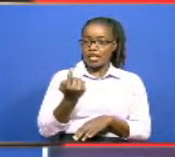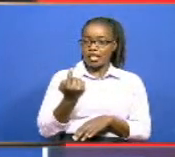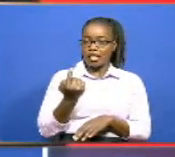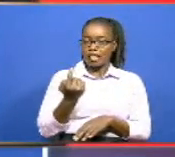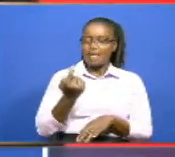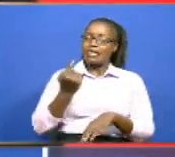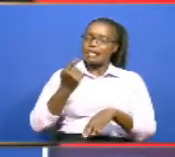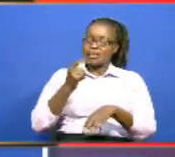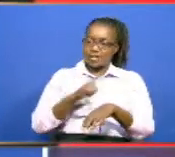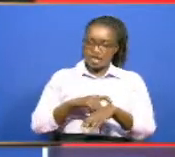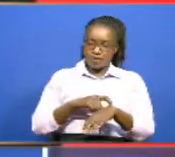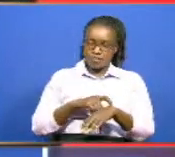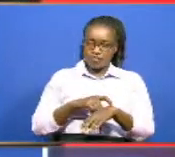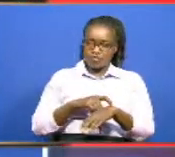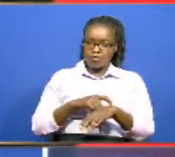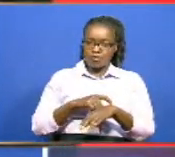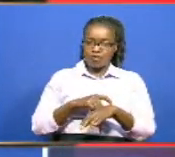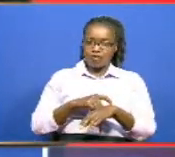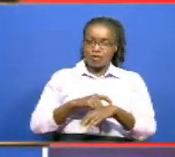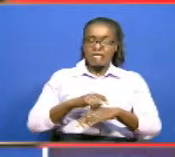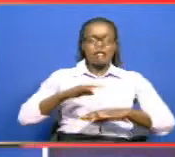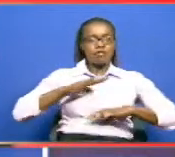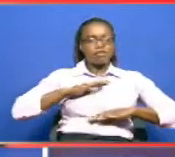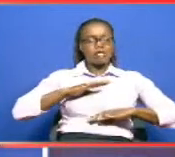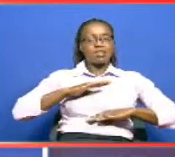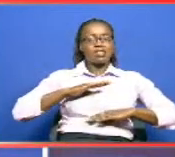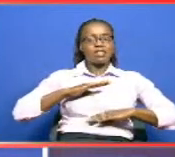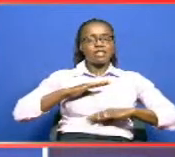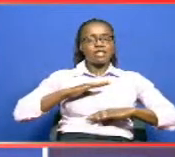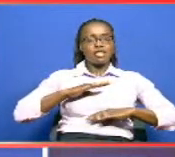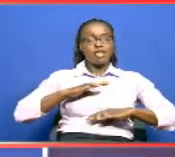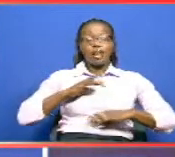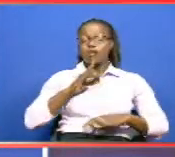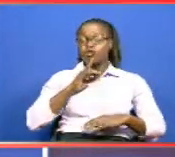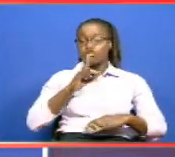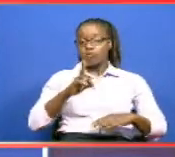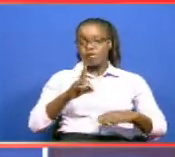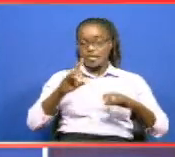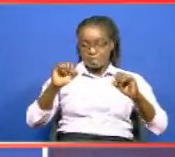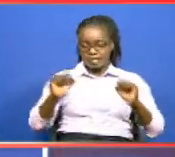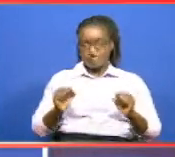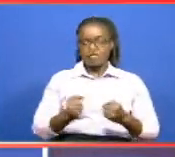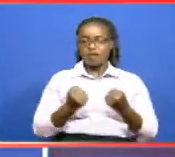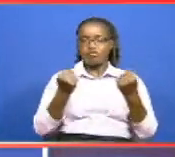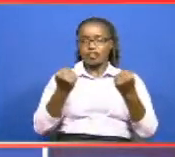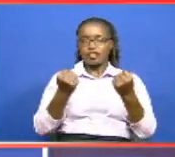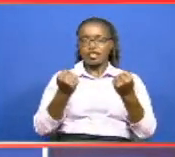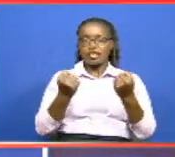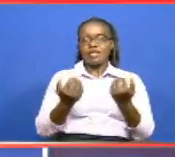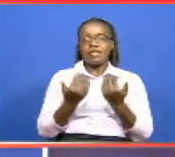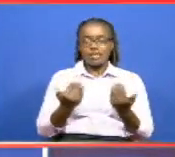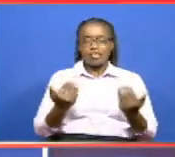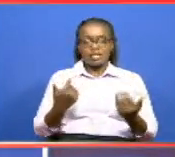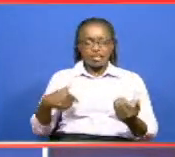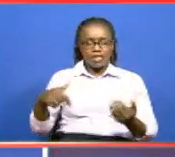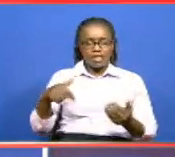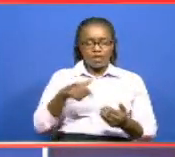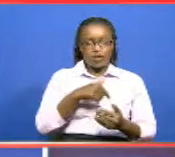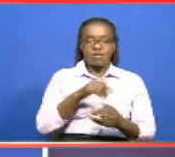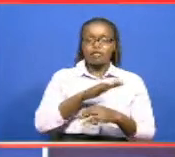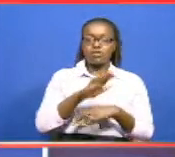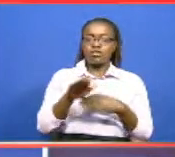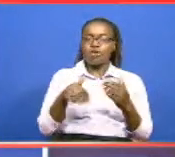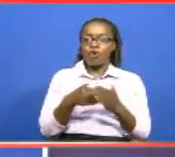can sufficiently guarantee the safety of all our children.